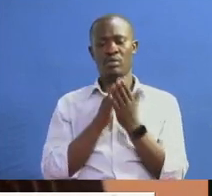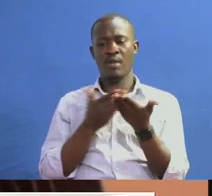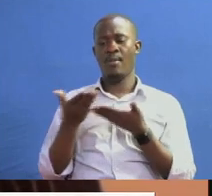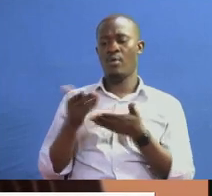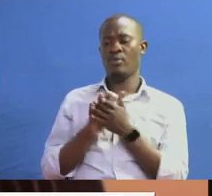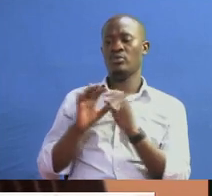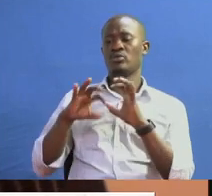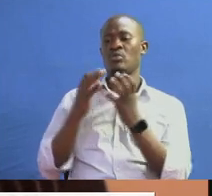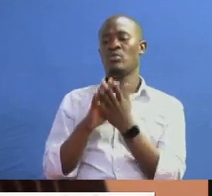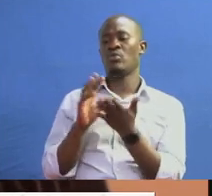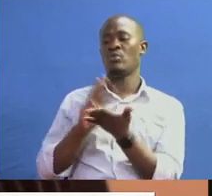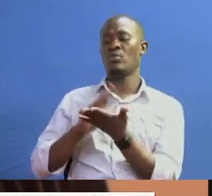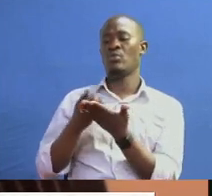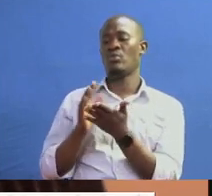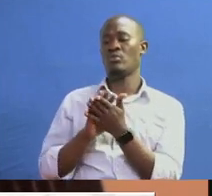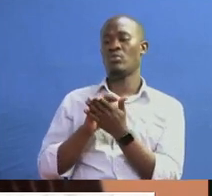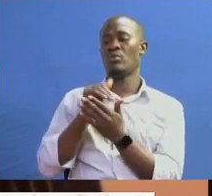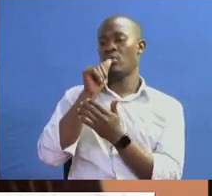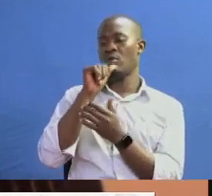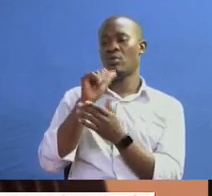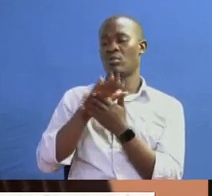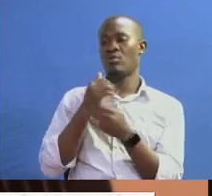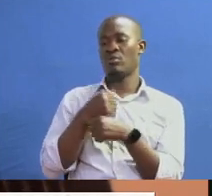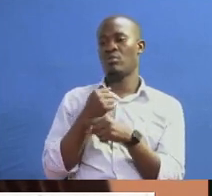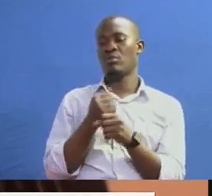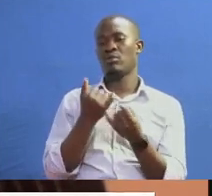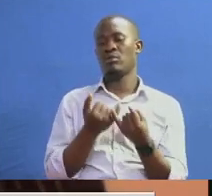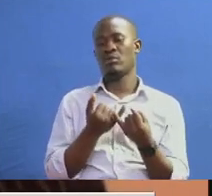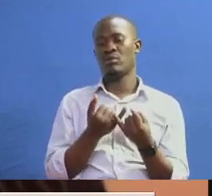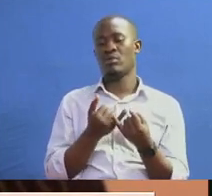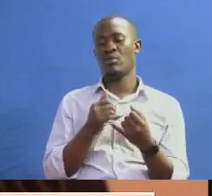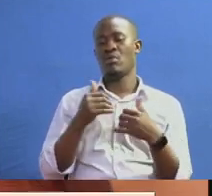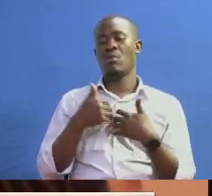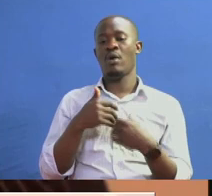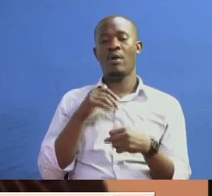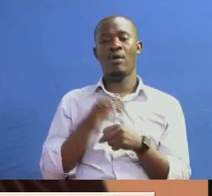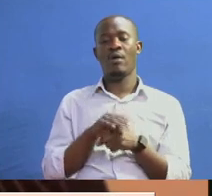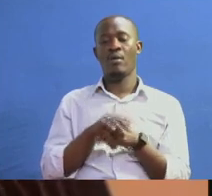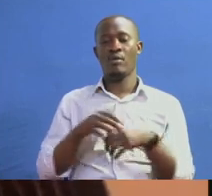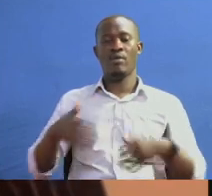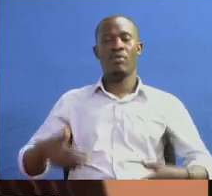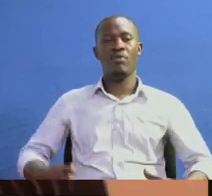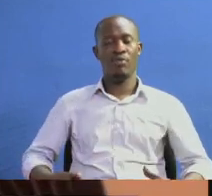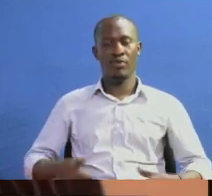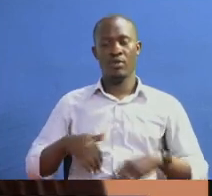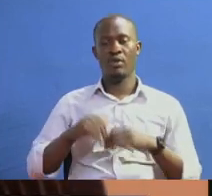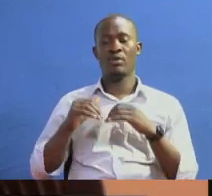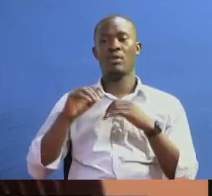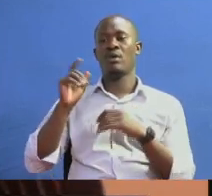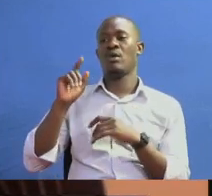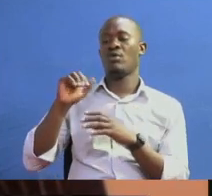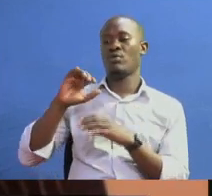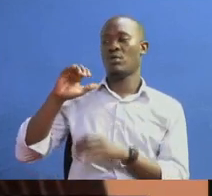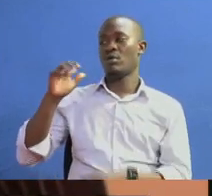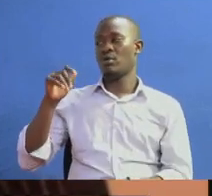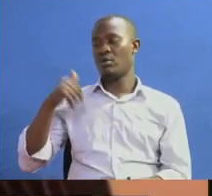Fund that was promised by Governor Sakaja that it should be operational. We see that we have a lot of these youth bars in Nairobi County. So